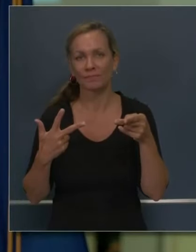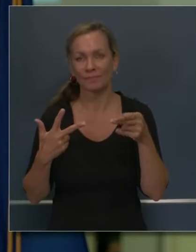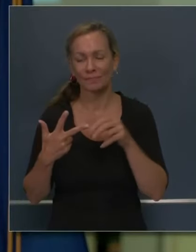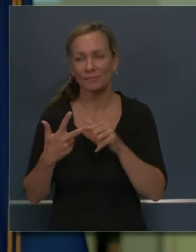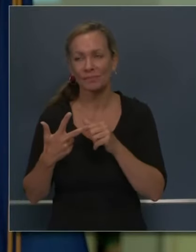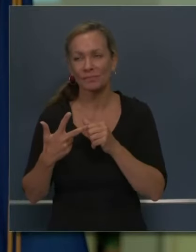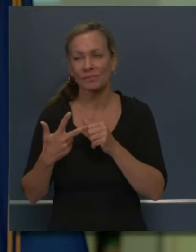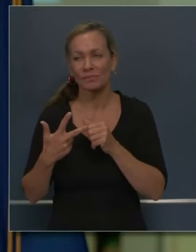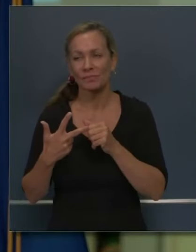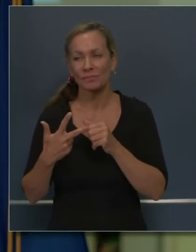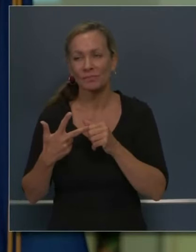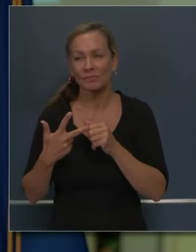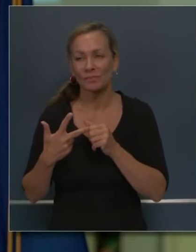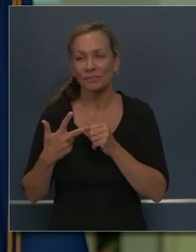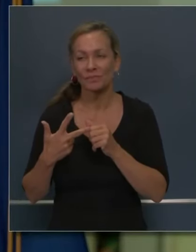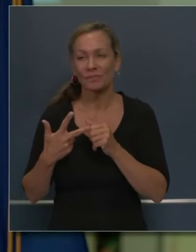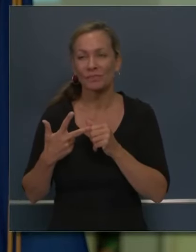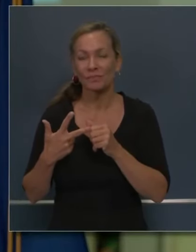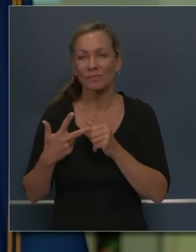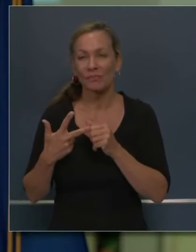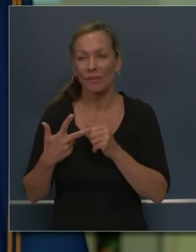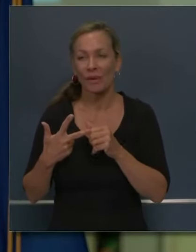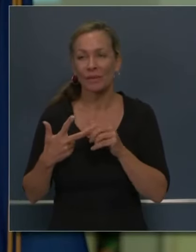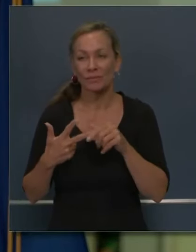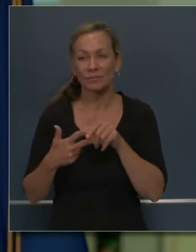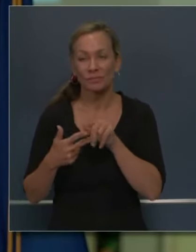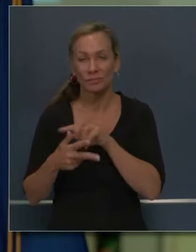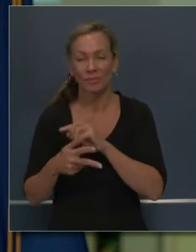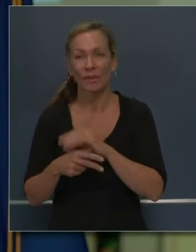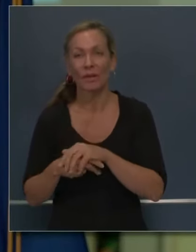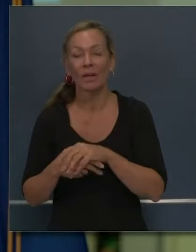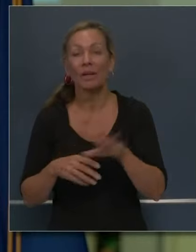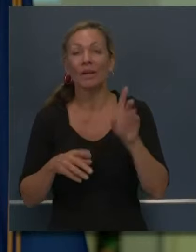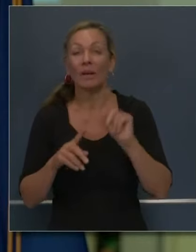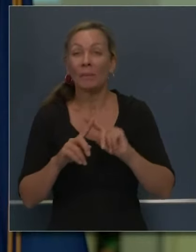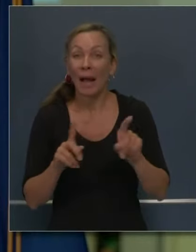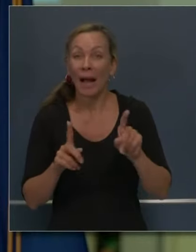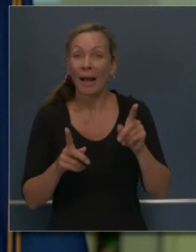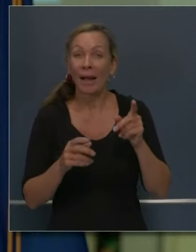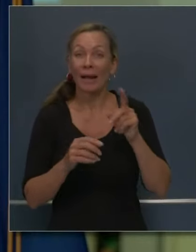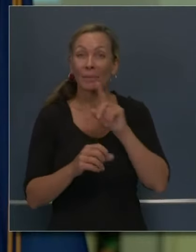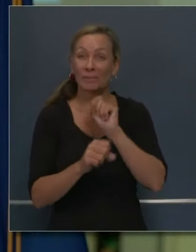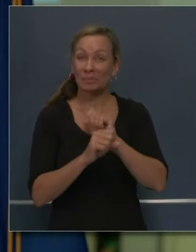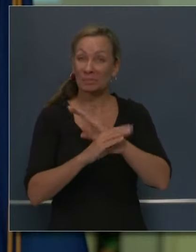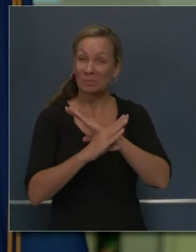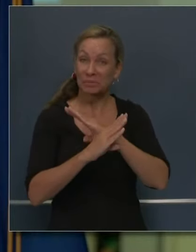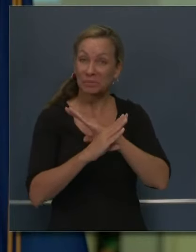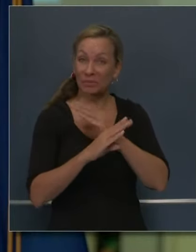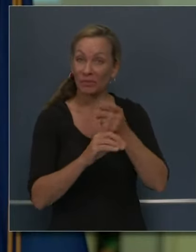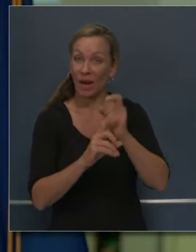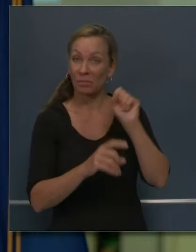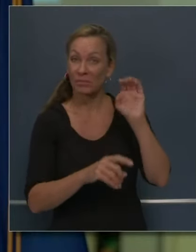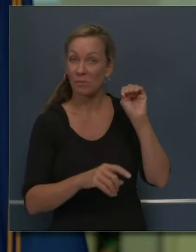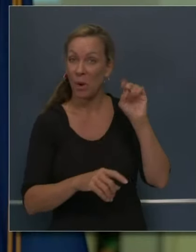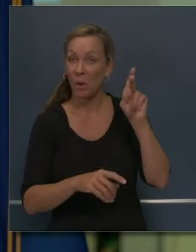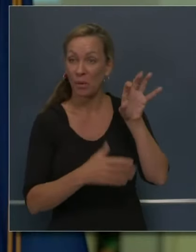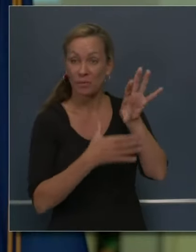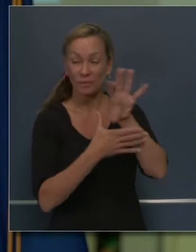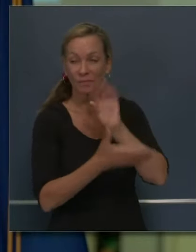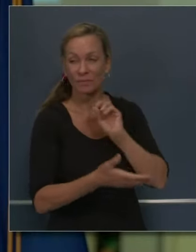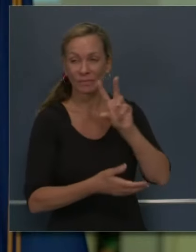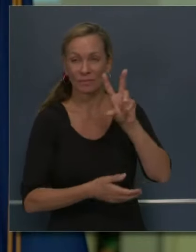smoke and smoke inhalation. So we're sort of at this crossroads where we have two different issues. Similarly,